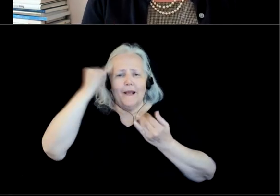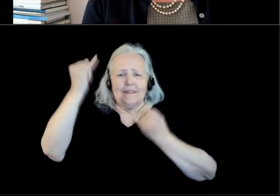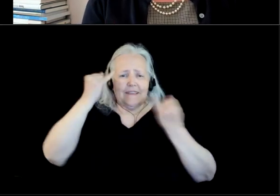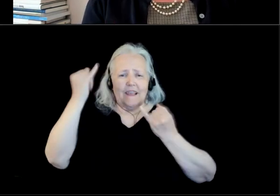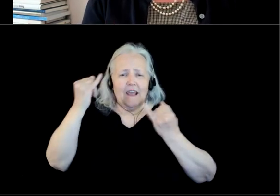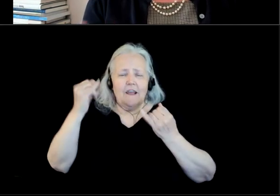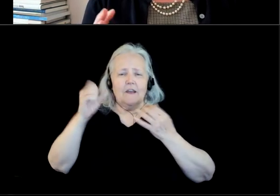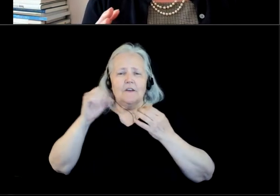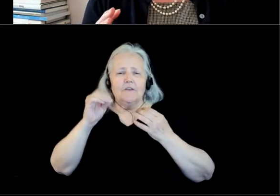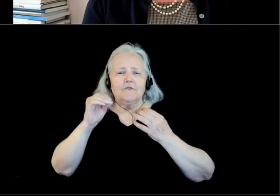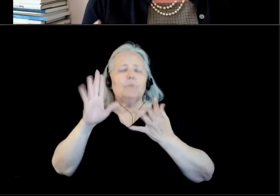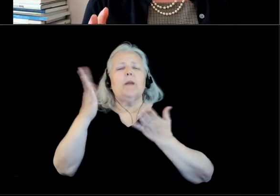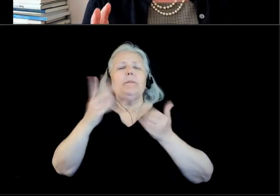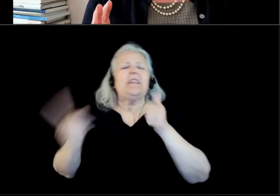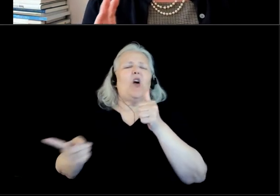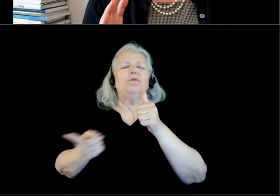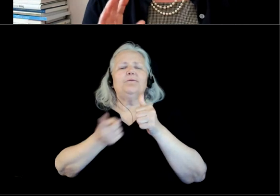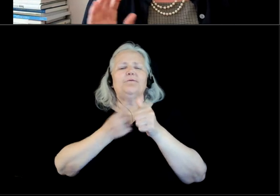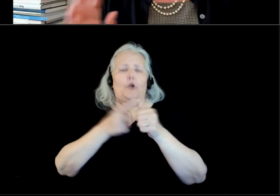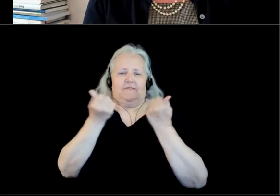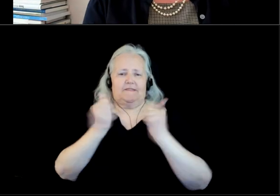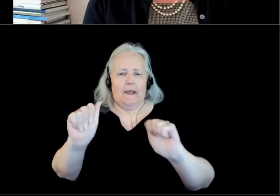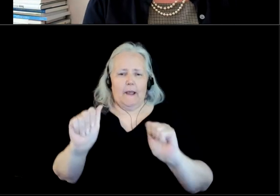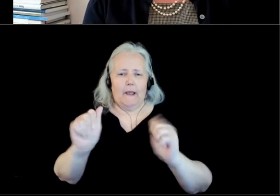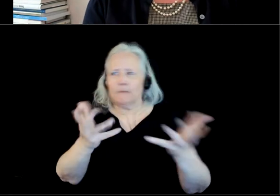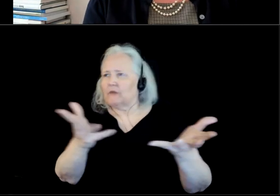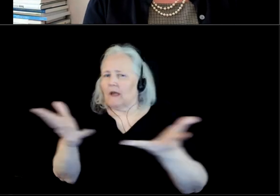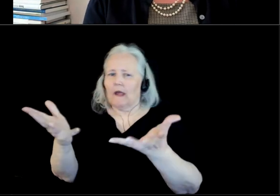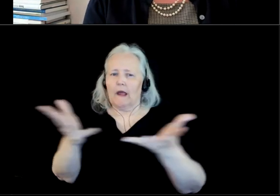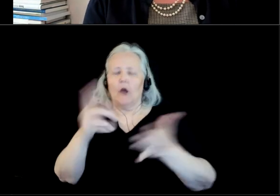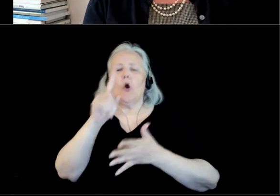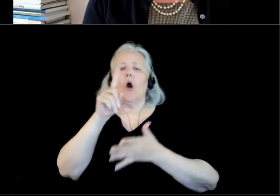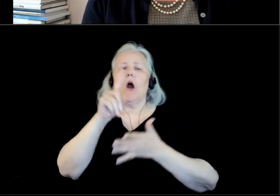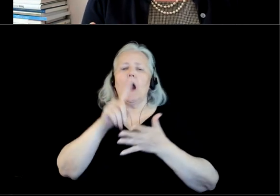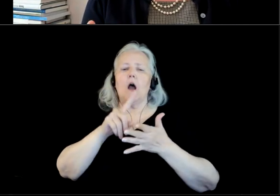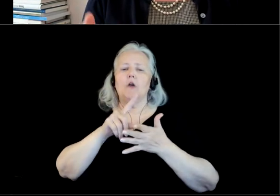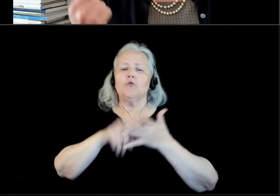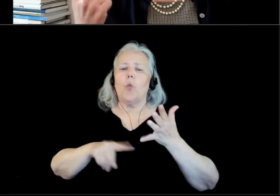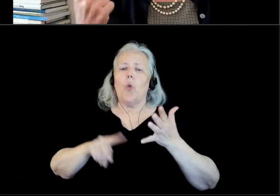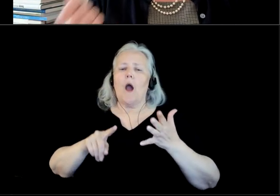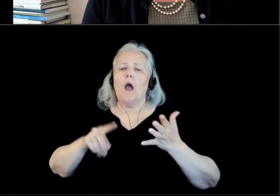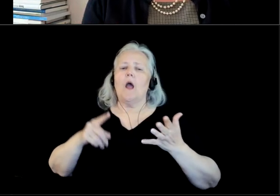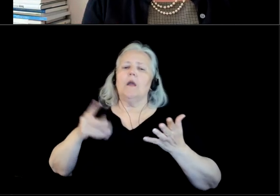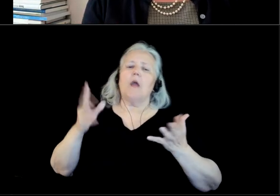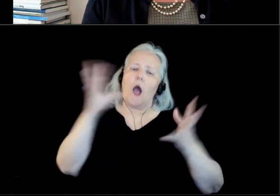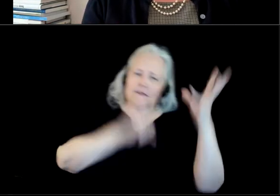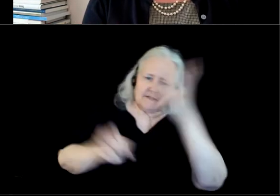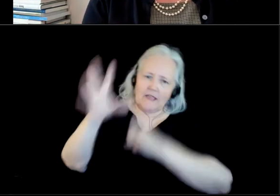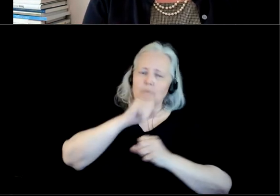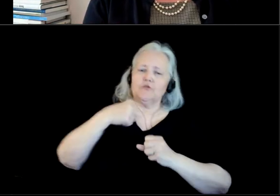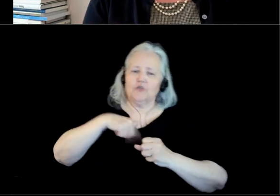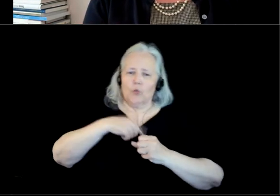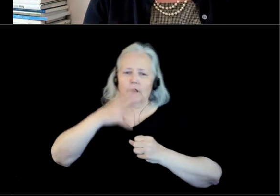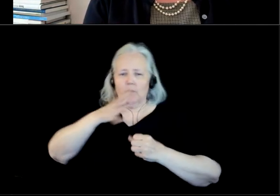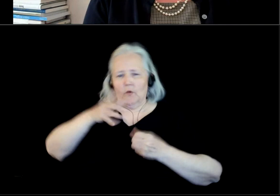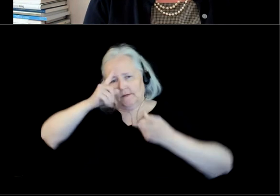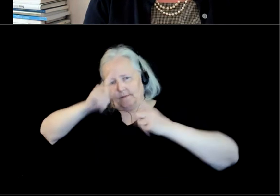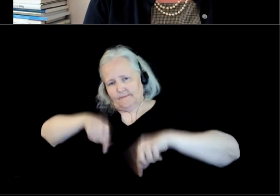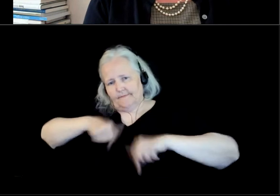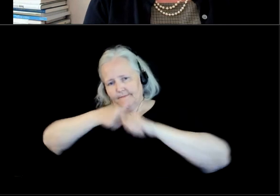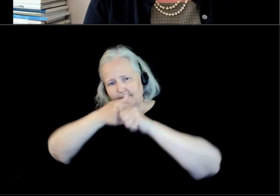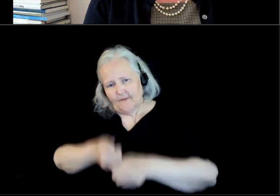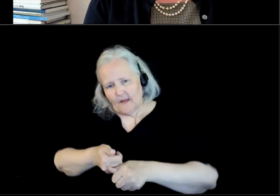first pass on what we are going to share as the assumptions. But, you know, again,